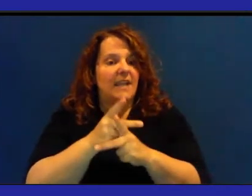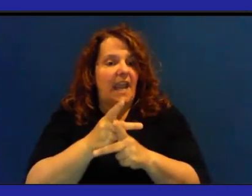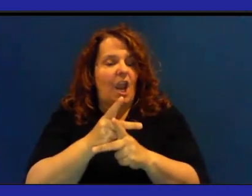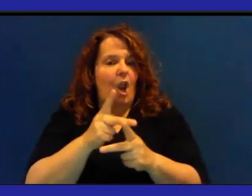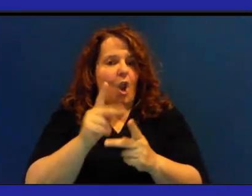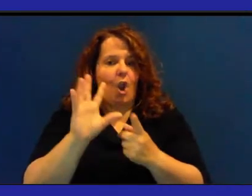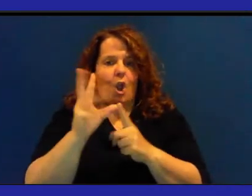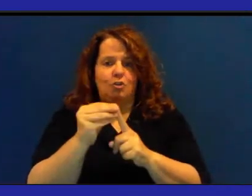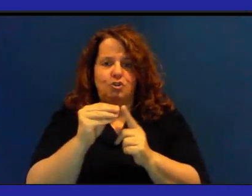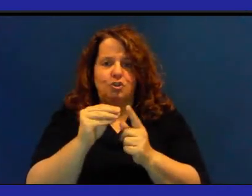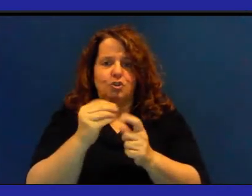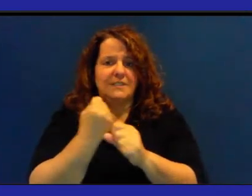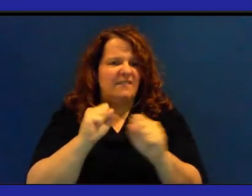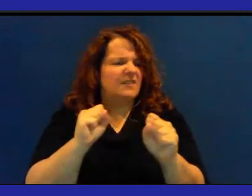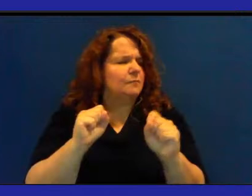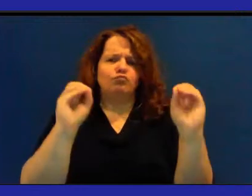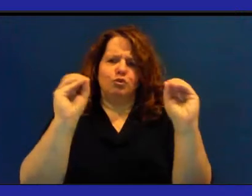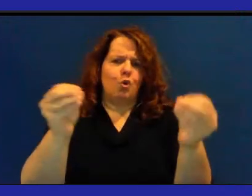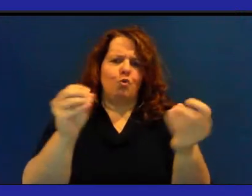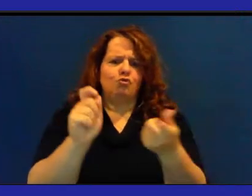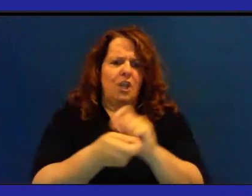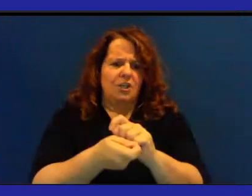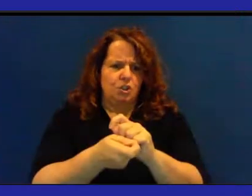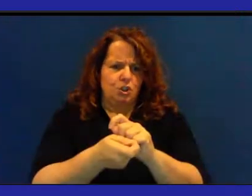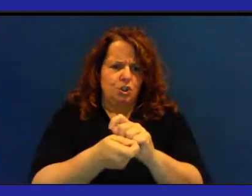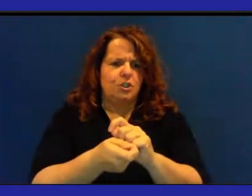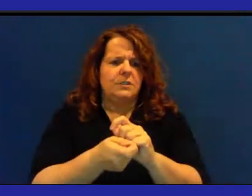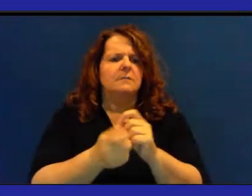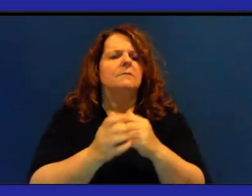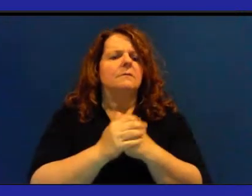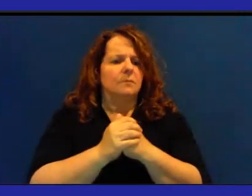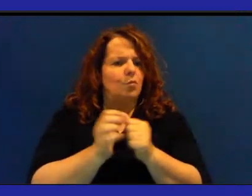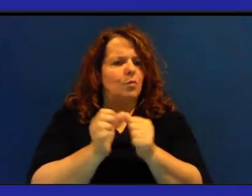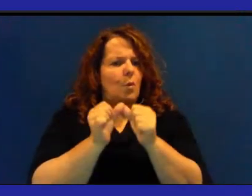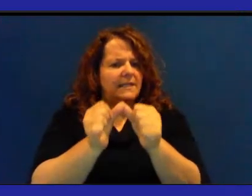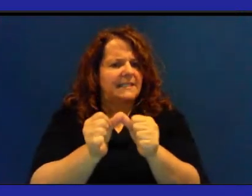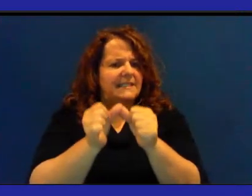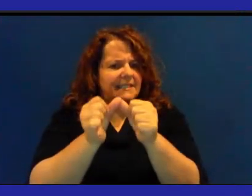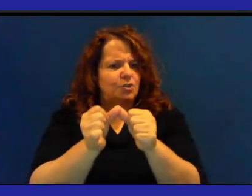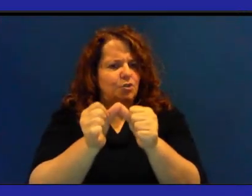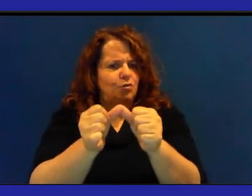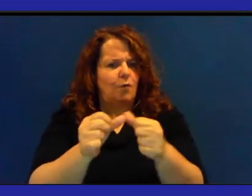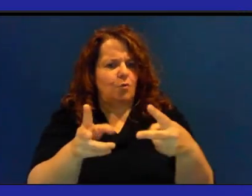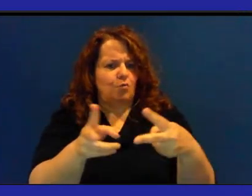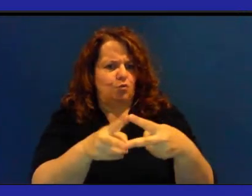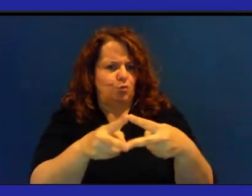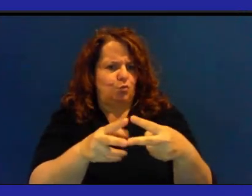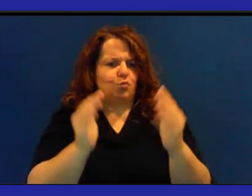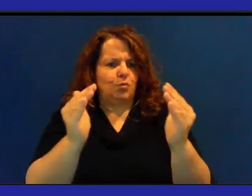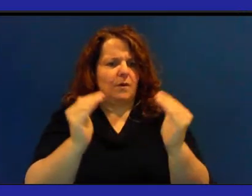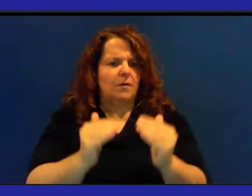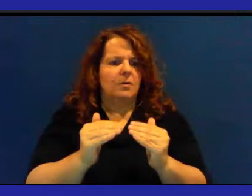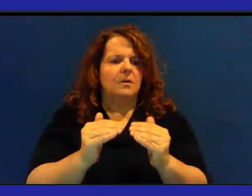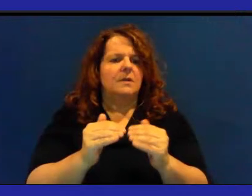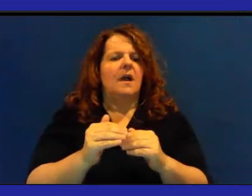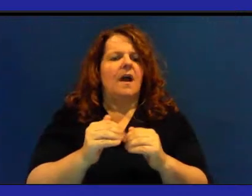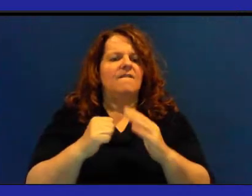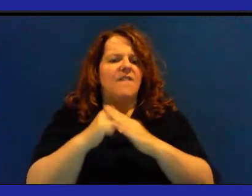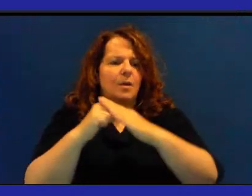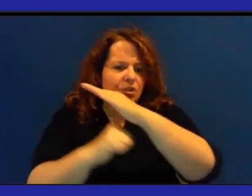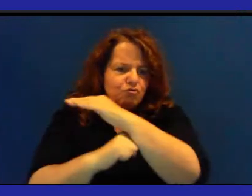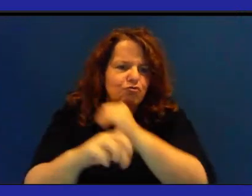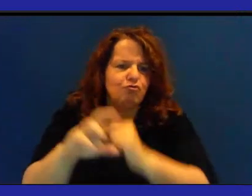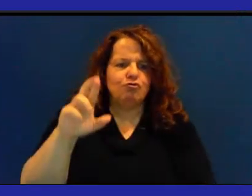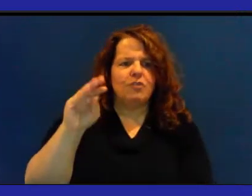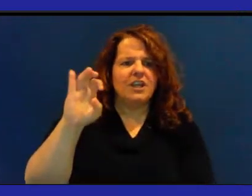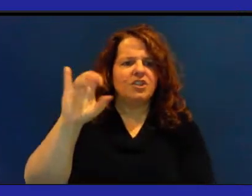not proposing changes at this time, continuing to try to make progress on the core measures that we have in place there. On our foundation of racial and